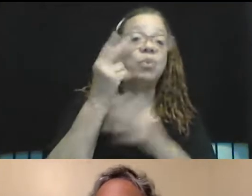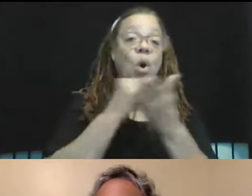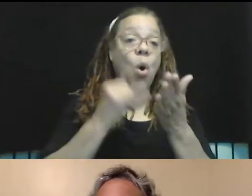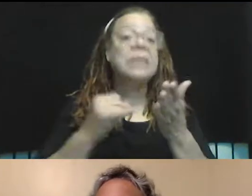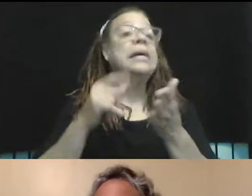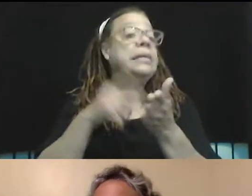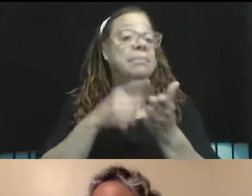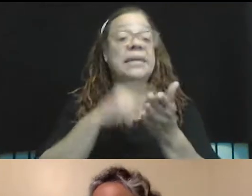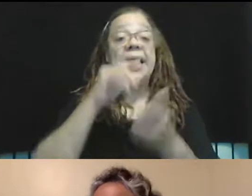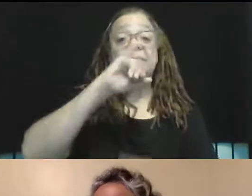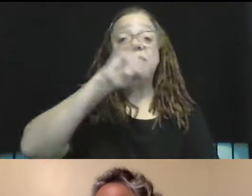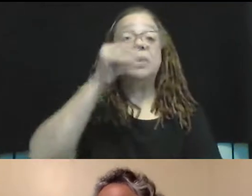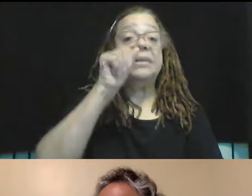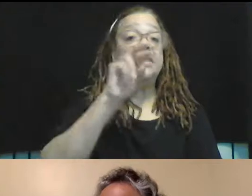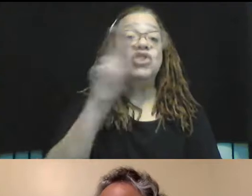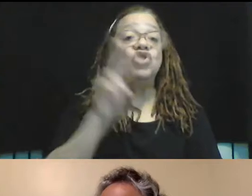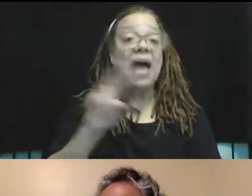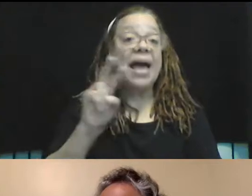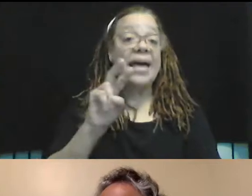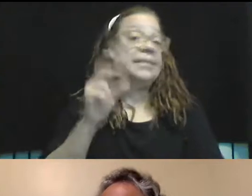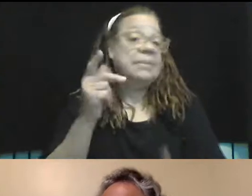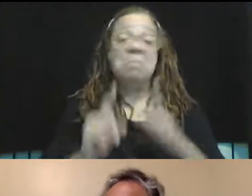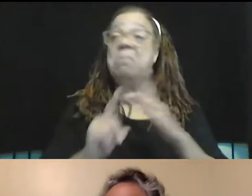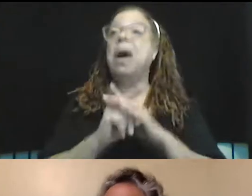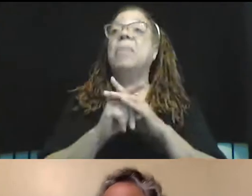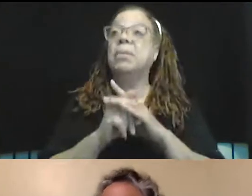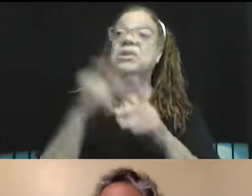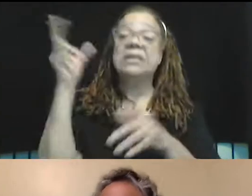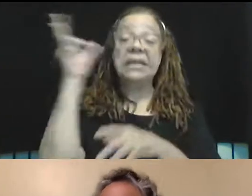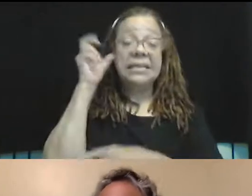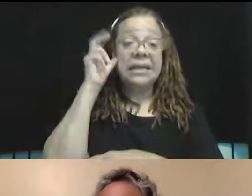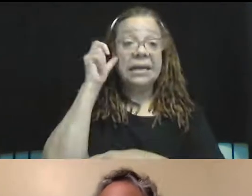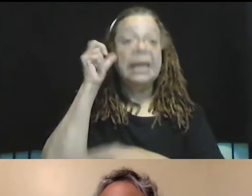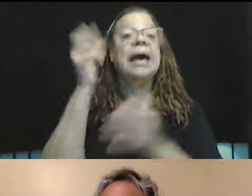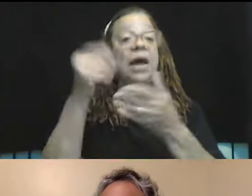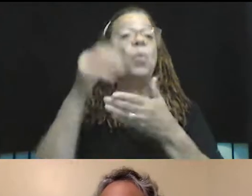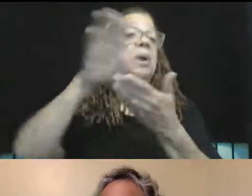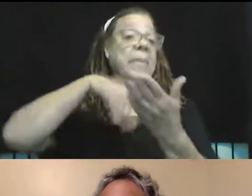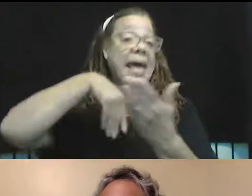jazz, it spurs a painting on just listening to it, you know.